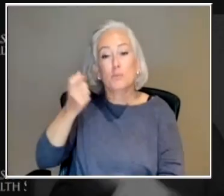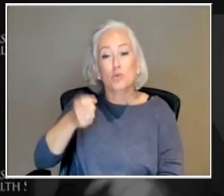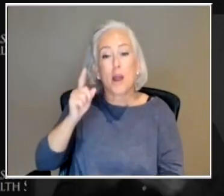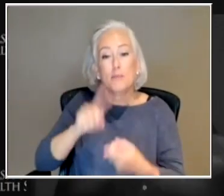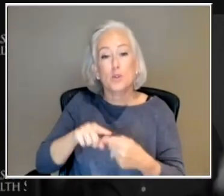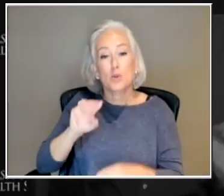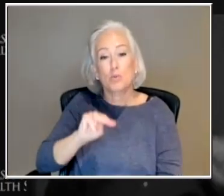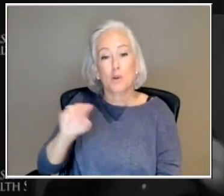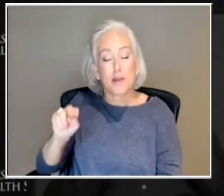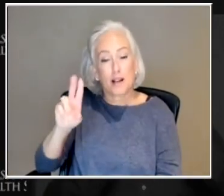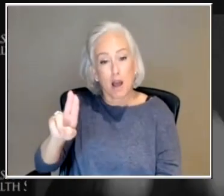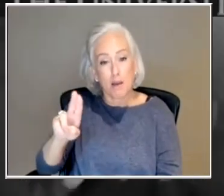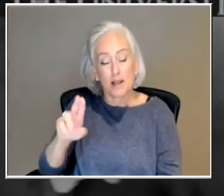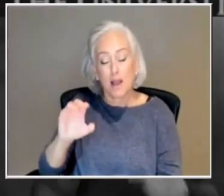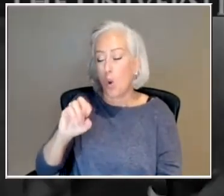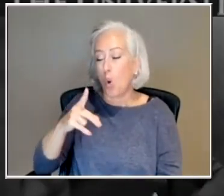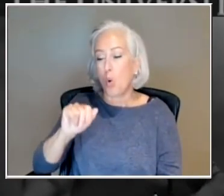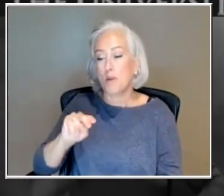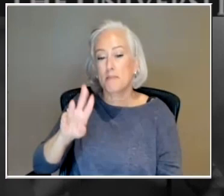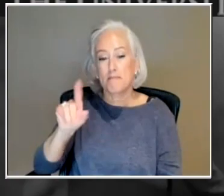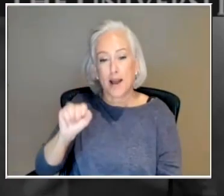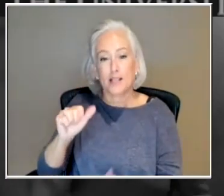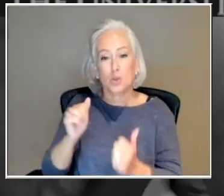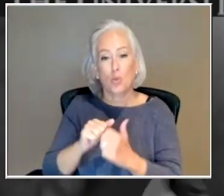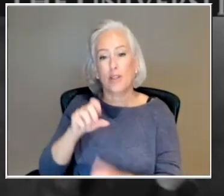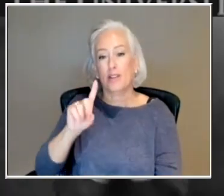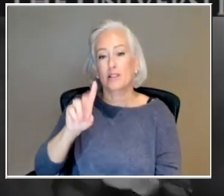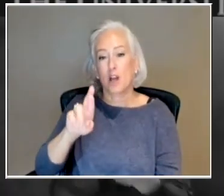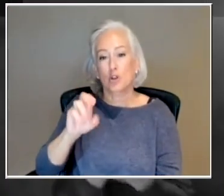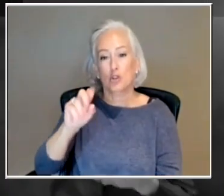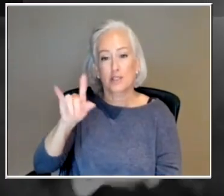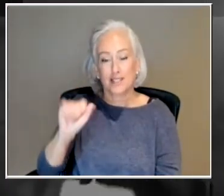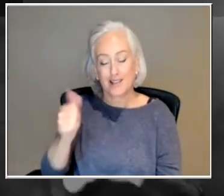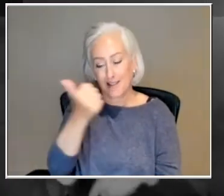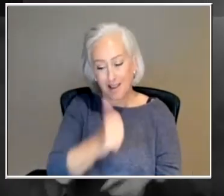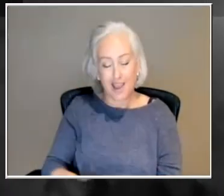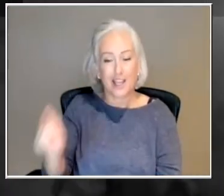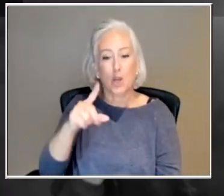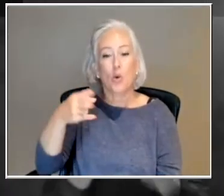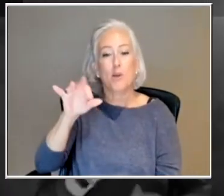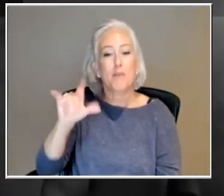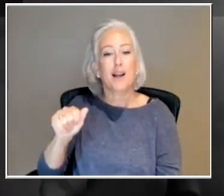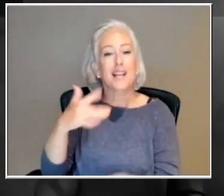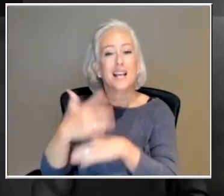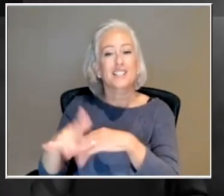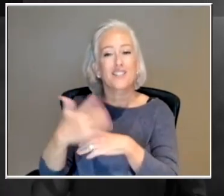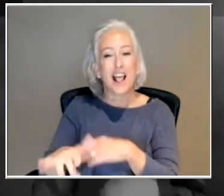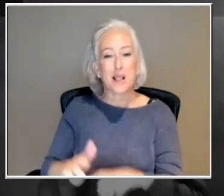Mics with Dr. Stites podcasts. Now everywhere podcasts are available.